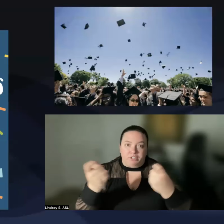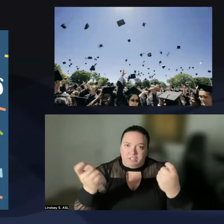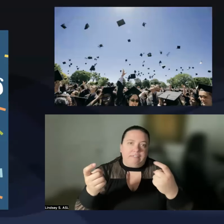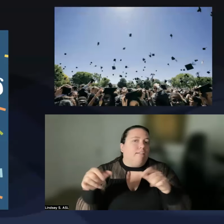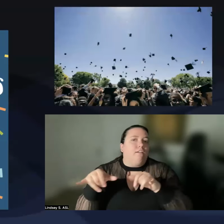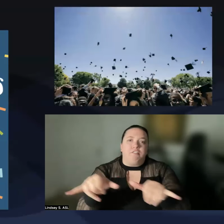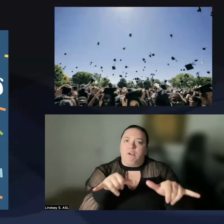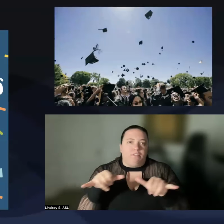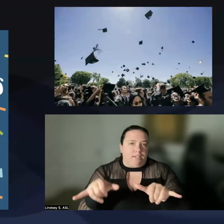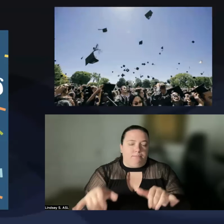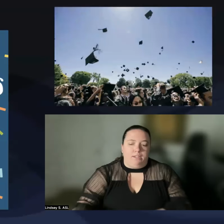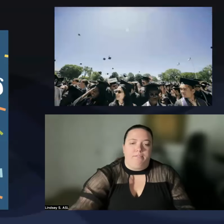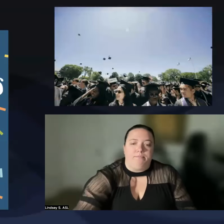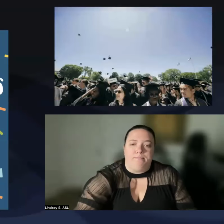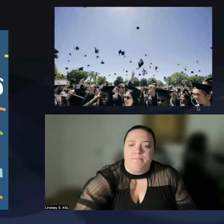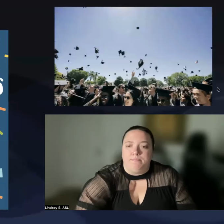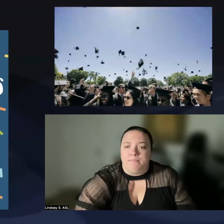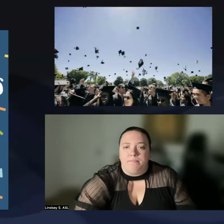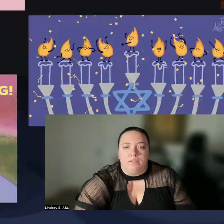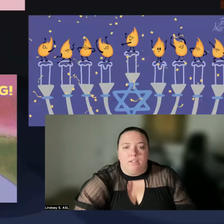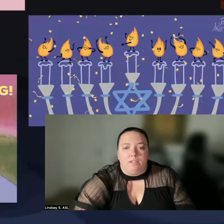anniversary, reunion, they're all the same sign.